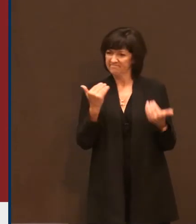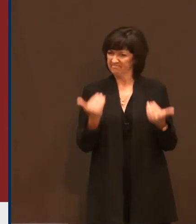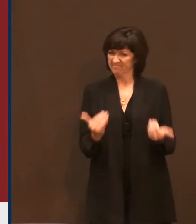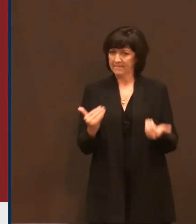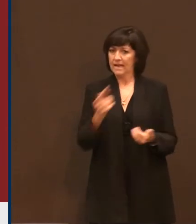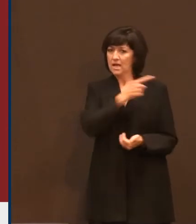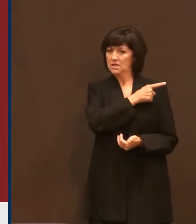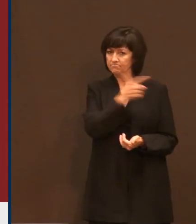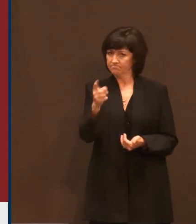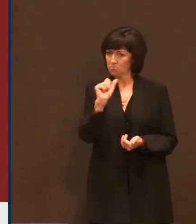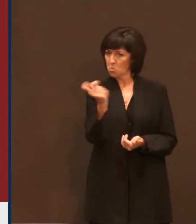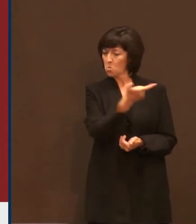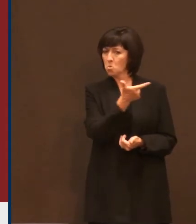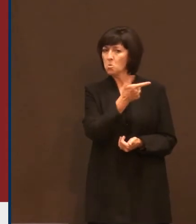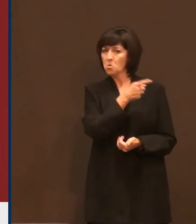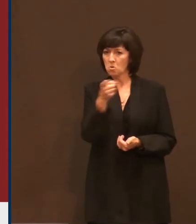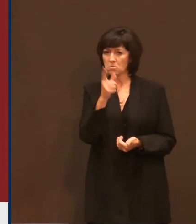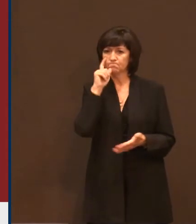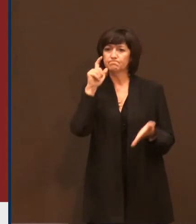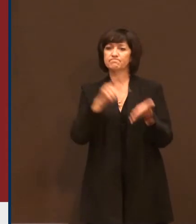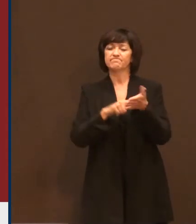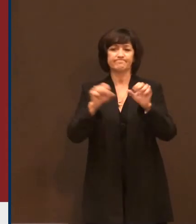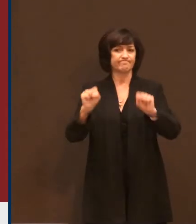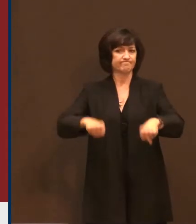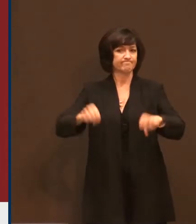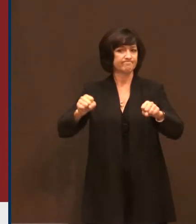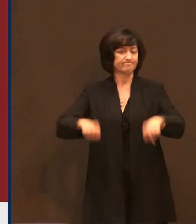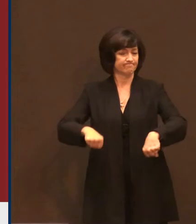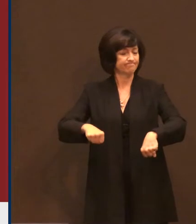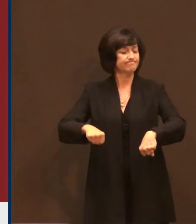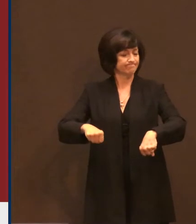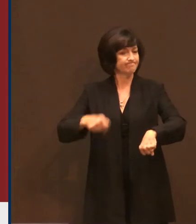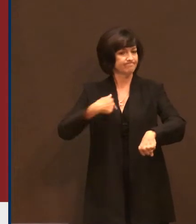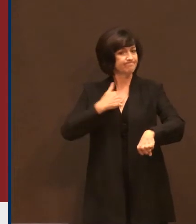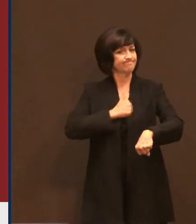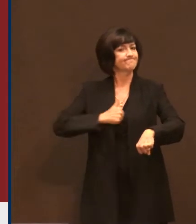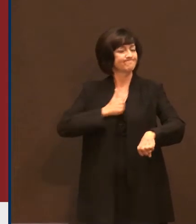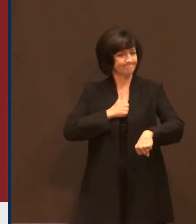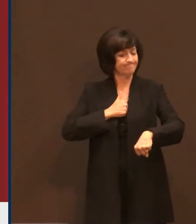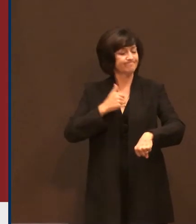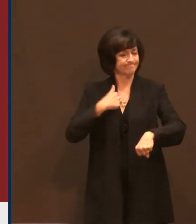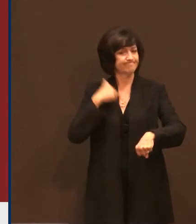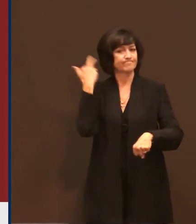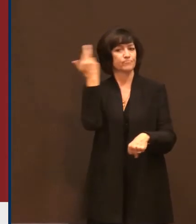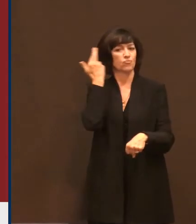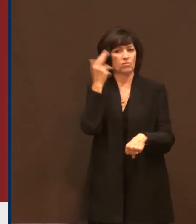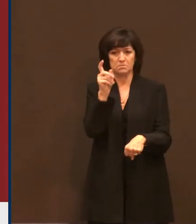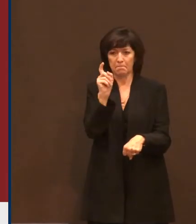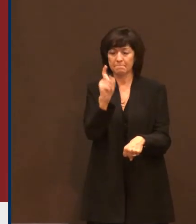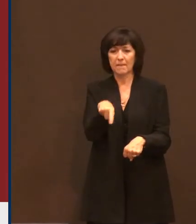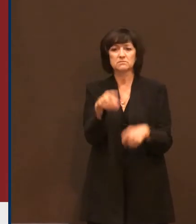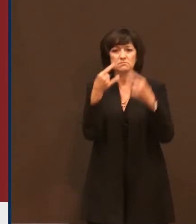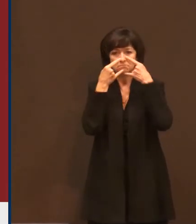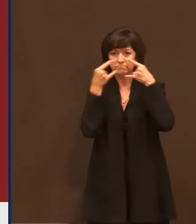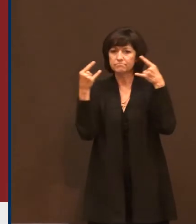their states to contain the spread, and that's the most important thing that we can do. I went